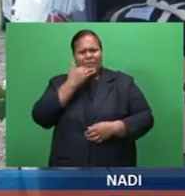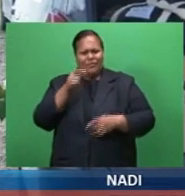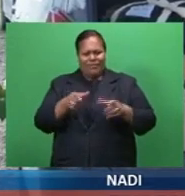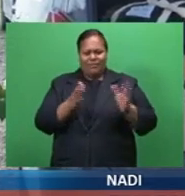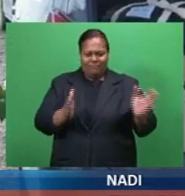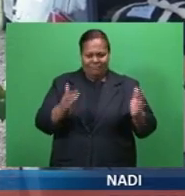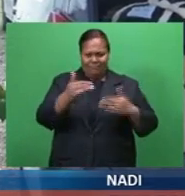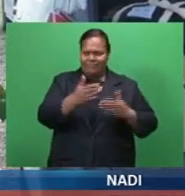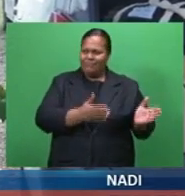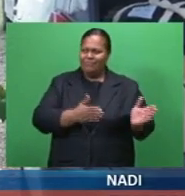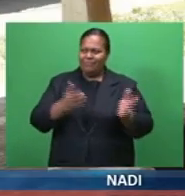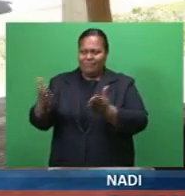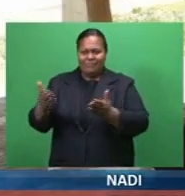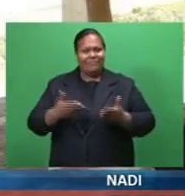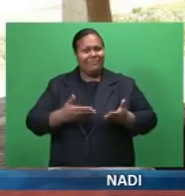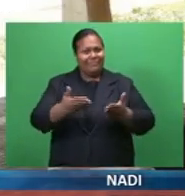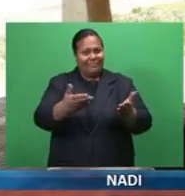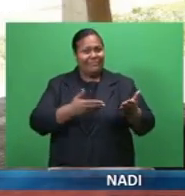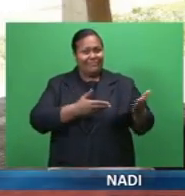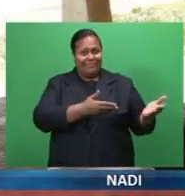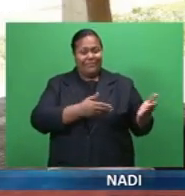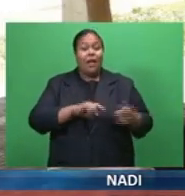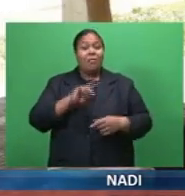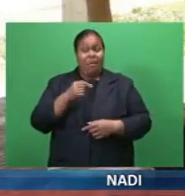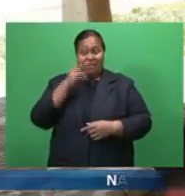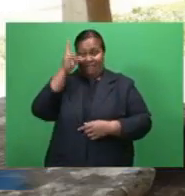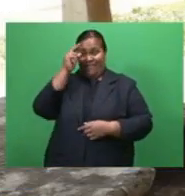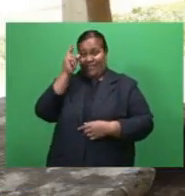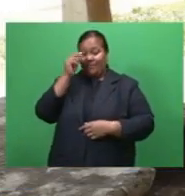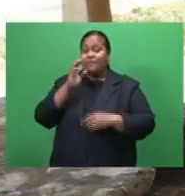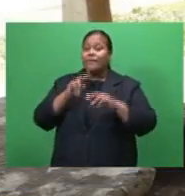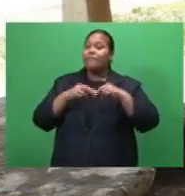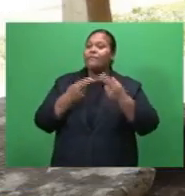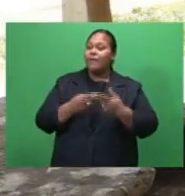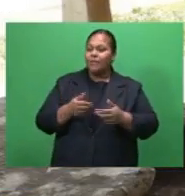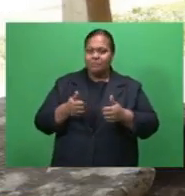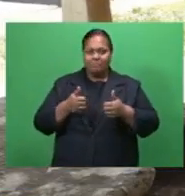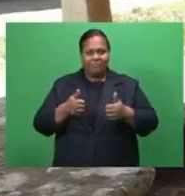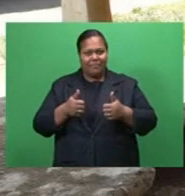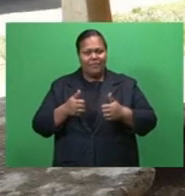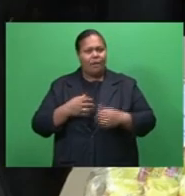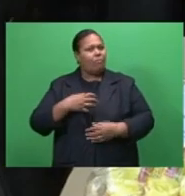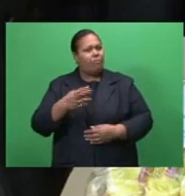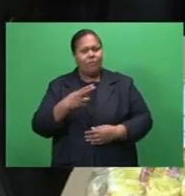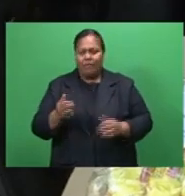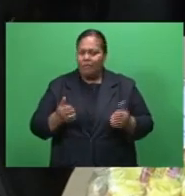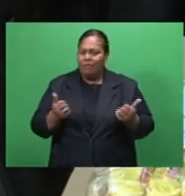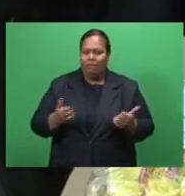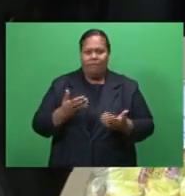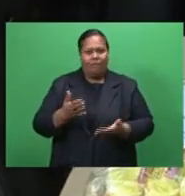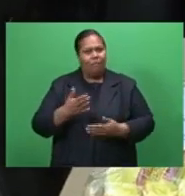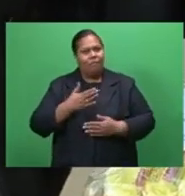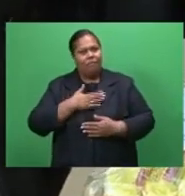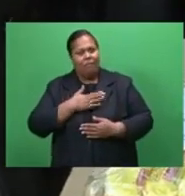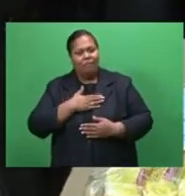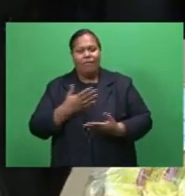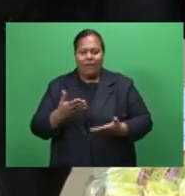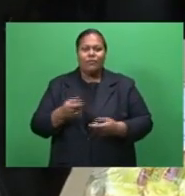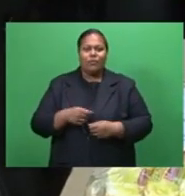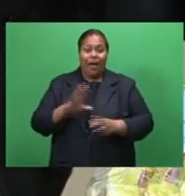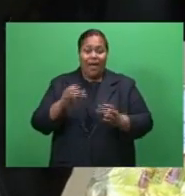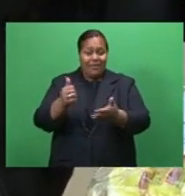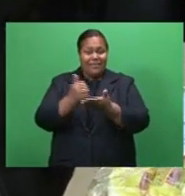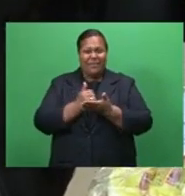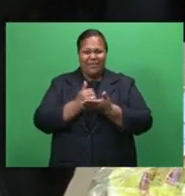Club of Lautoka, but to these Fijians, it's more than enough to assist them during these troubled